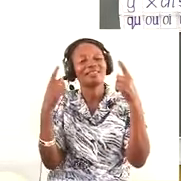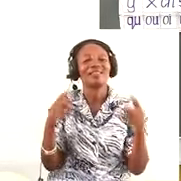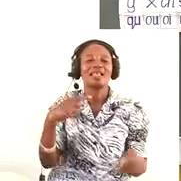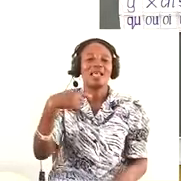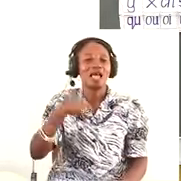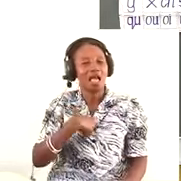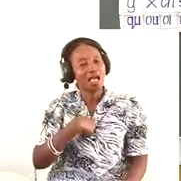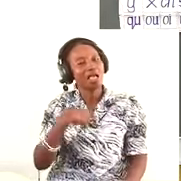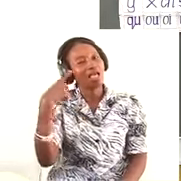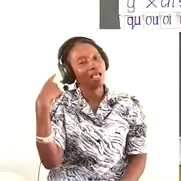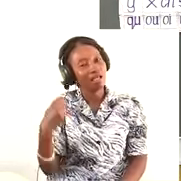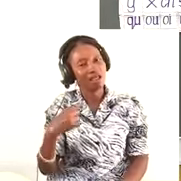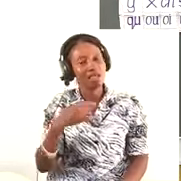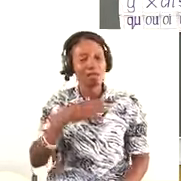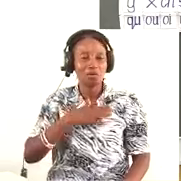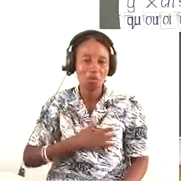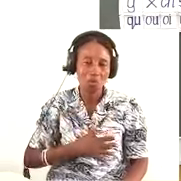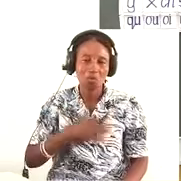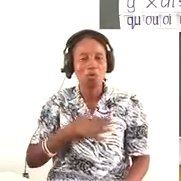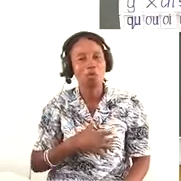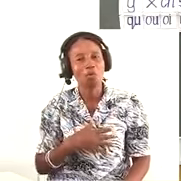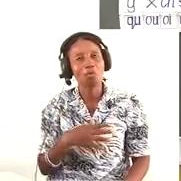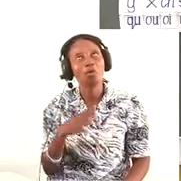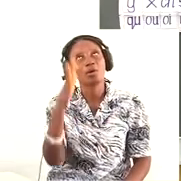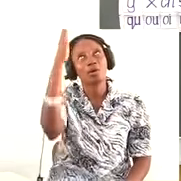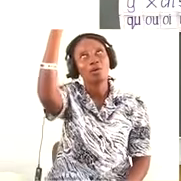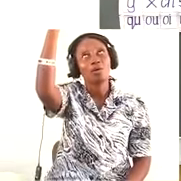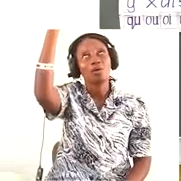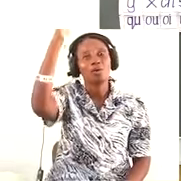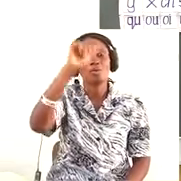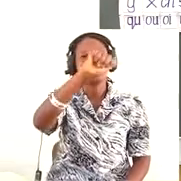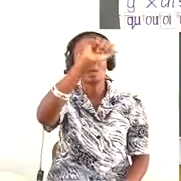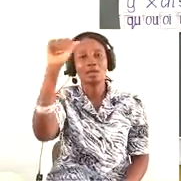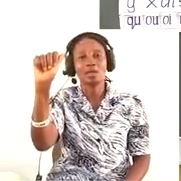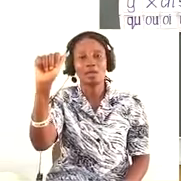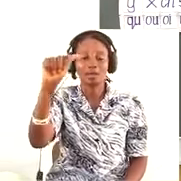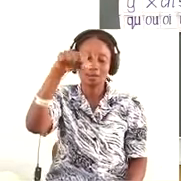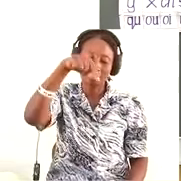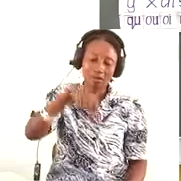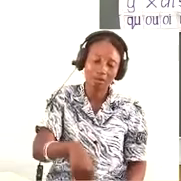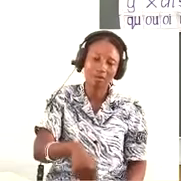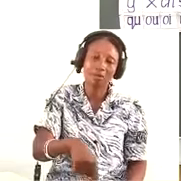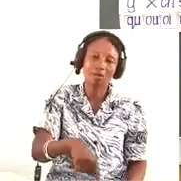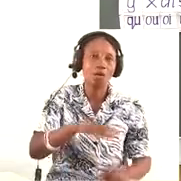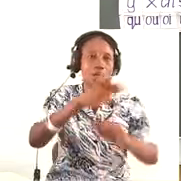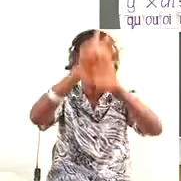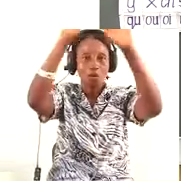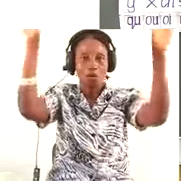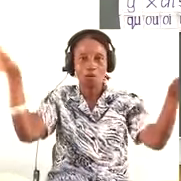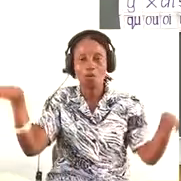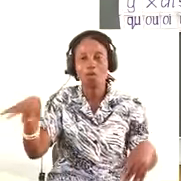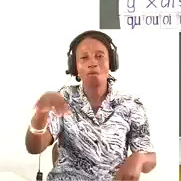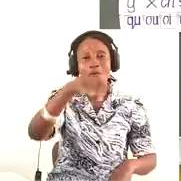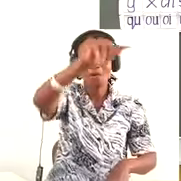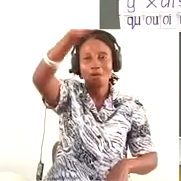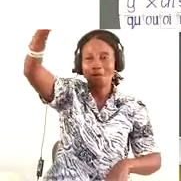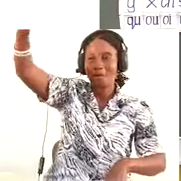hop, hop, hop, up and down. I like to hop, hop, up, all